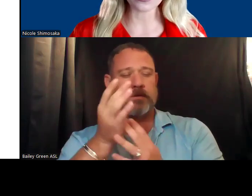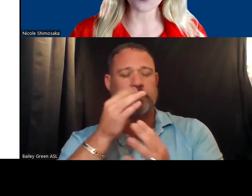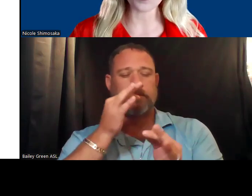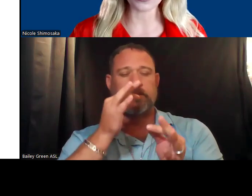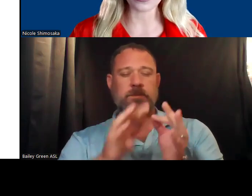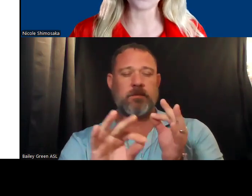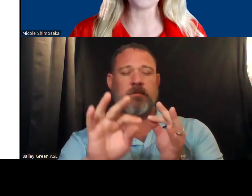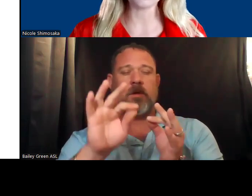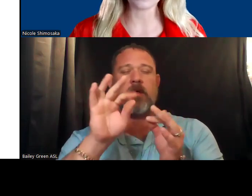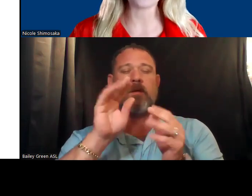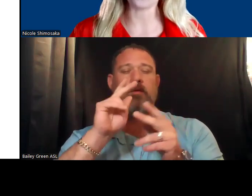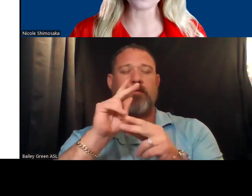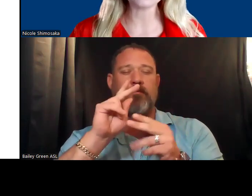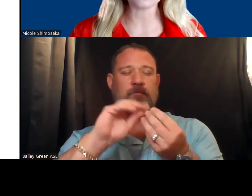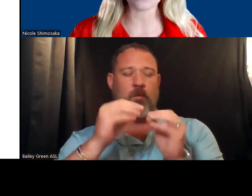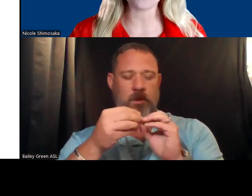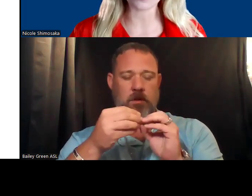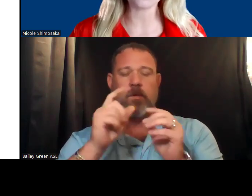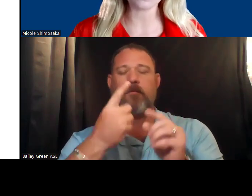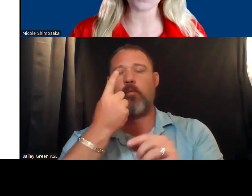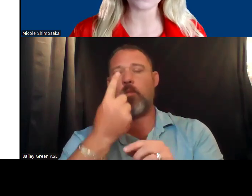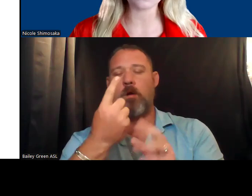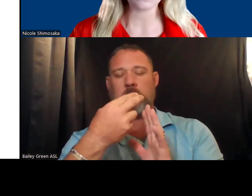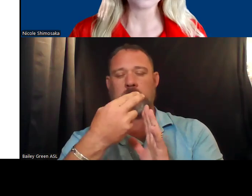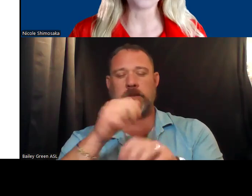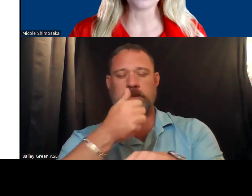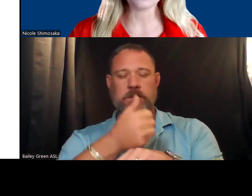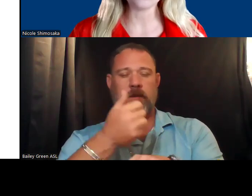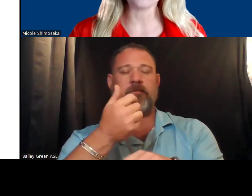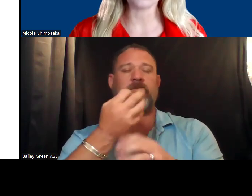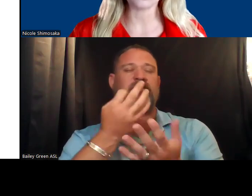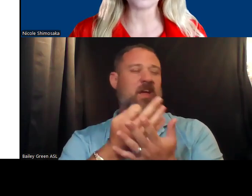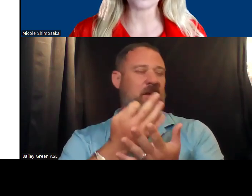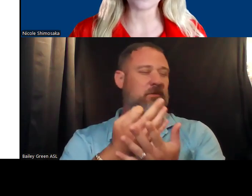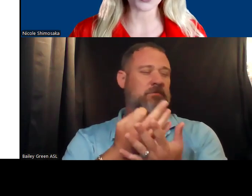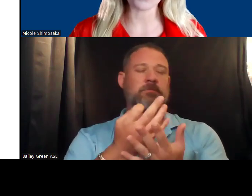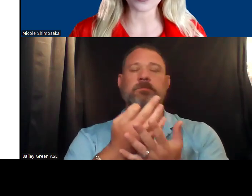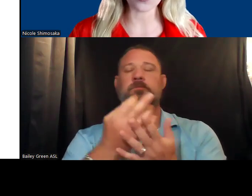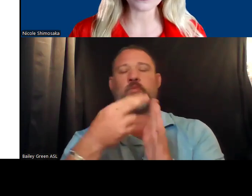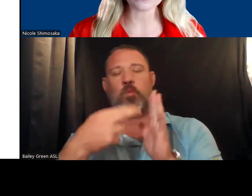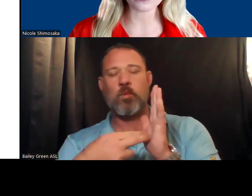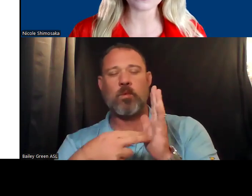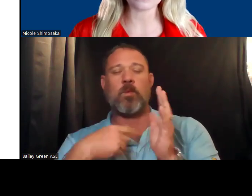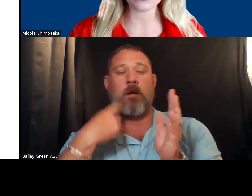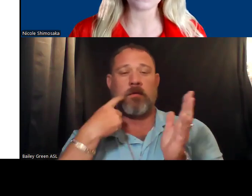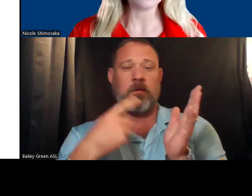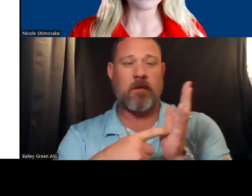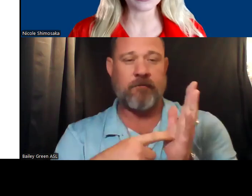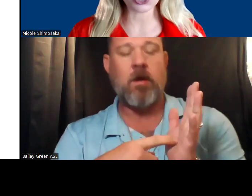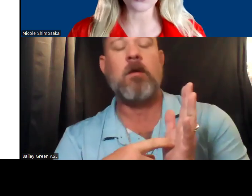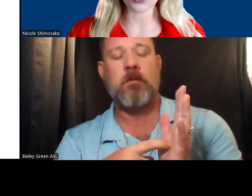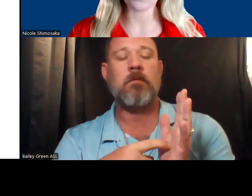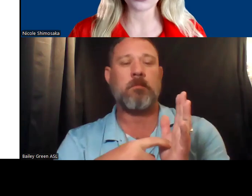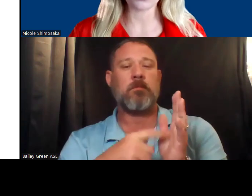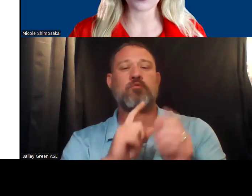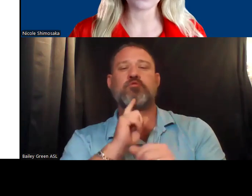the formula and we really have one set of factors and weights that we use to identify our priorities as a state and ensure